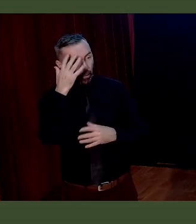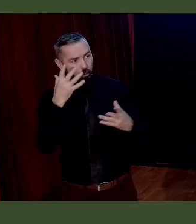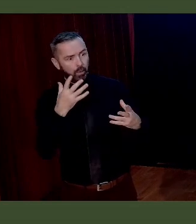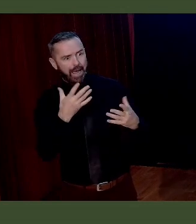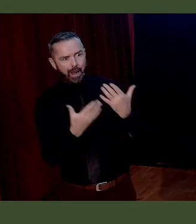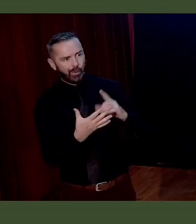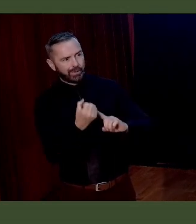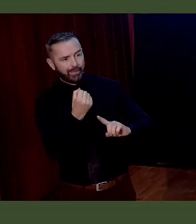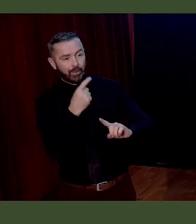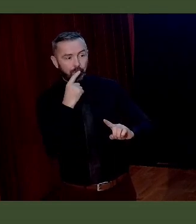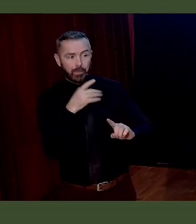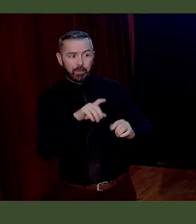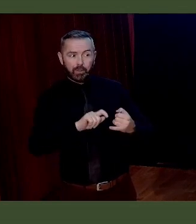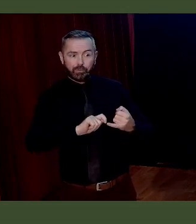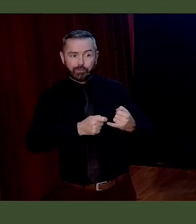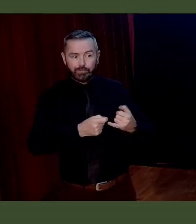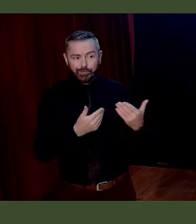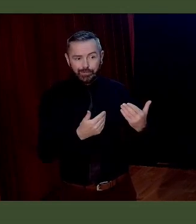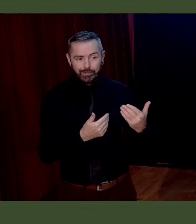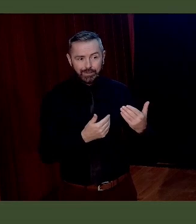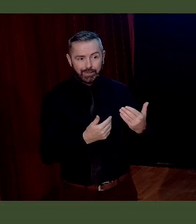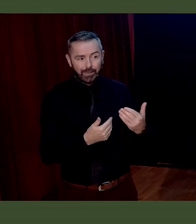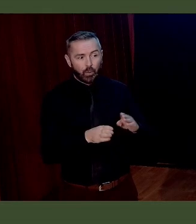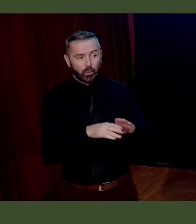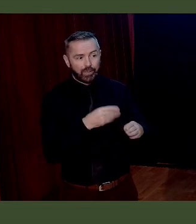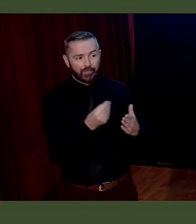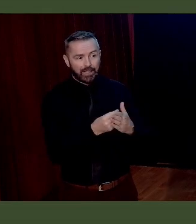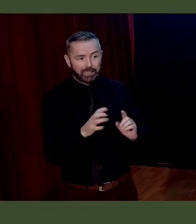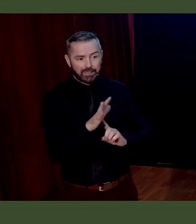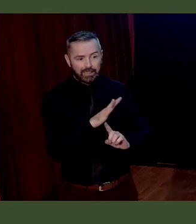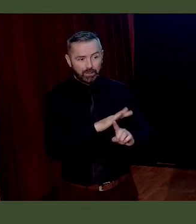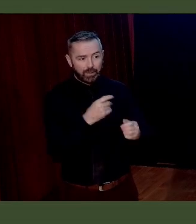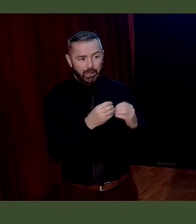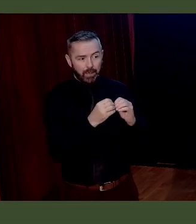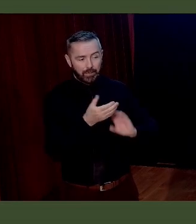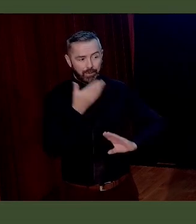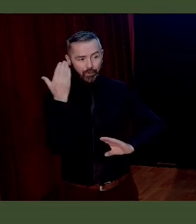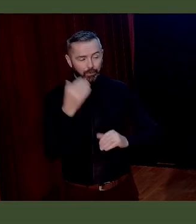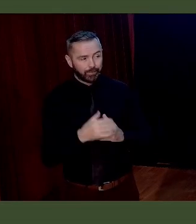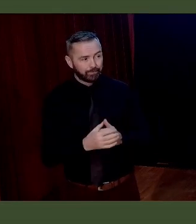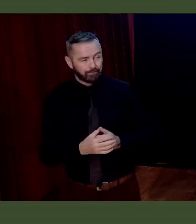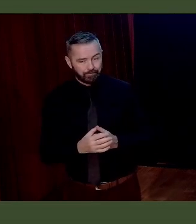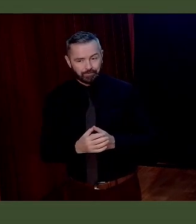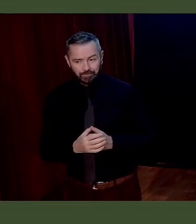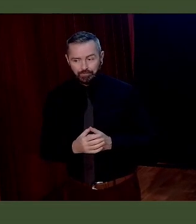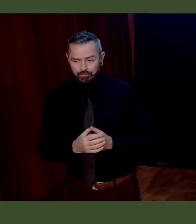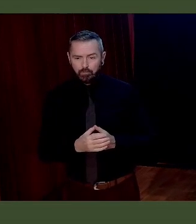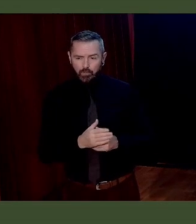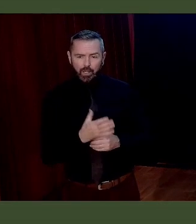well understand how you might be going there given the financial circumstances that were earlier outlined. There was